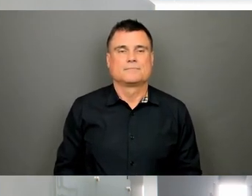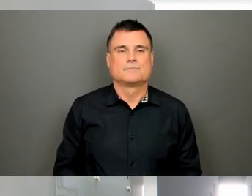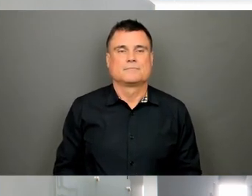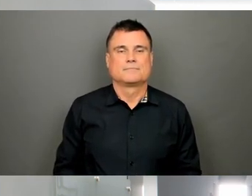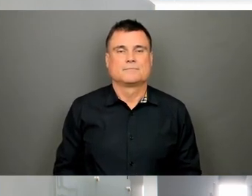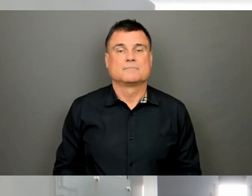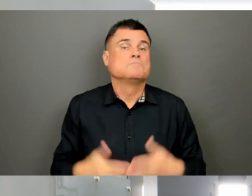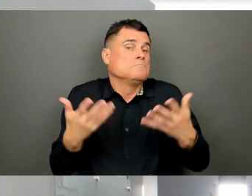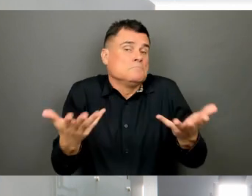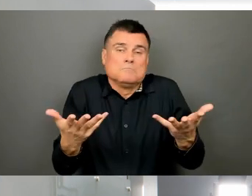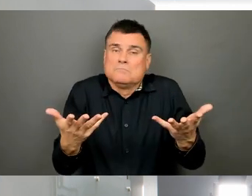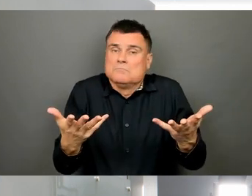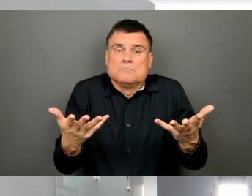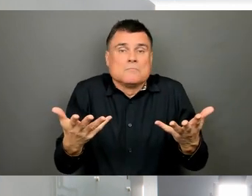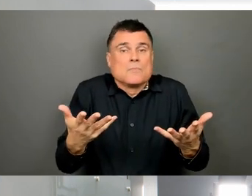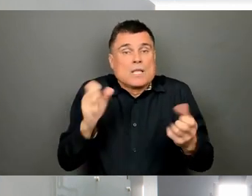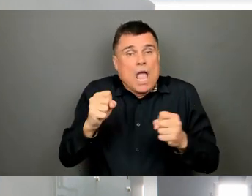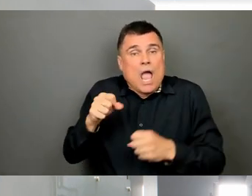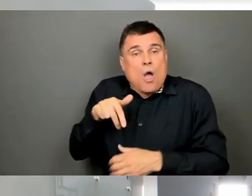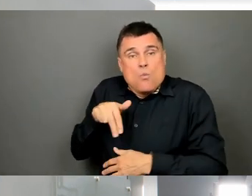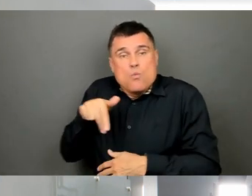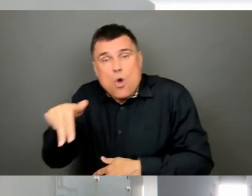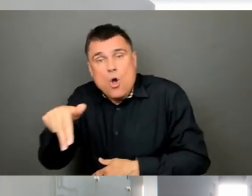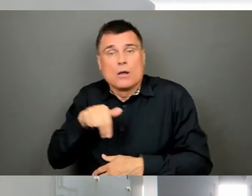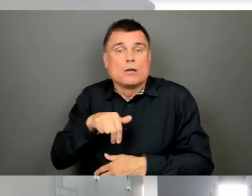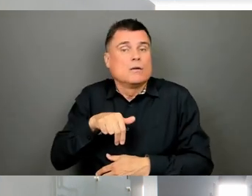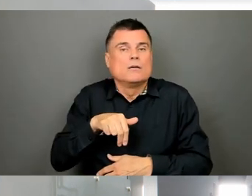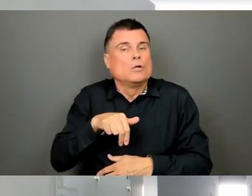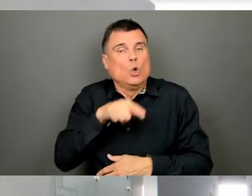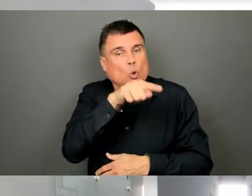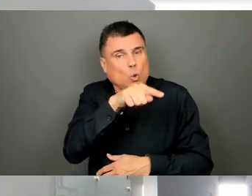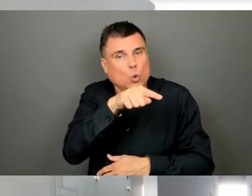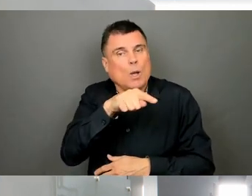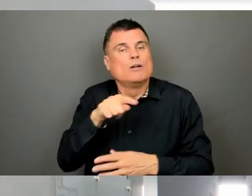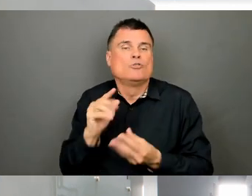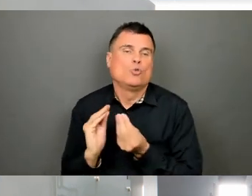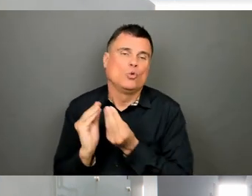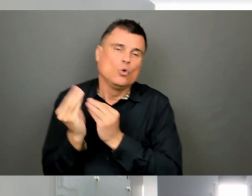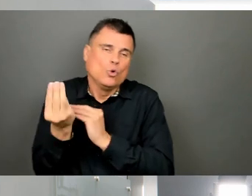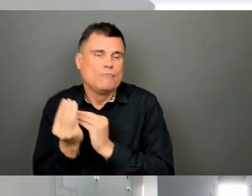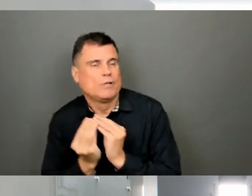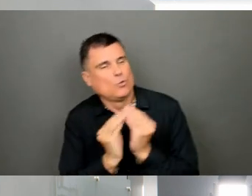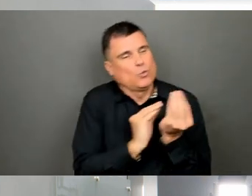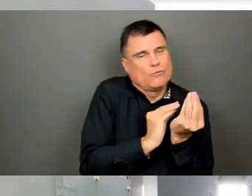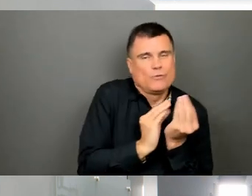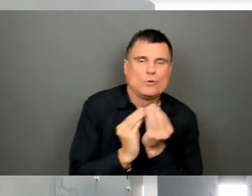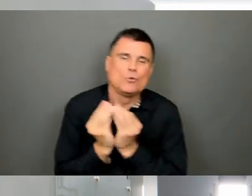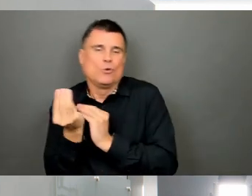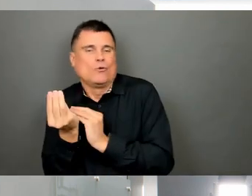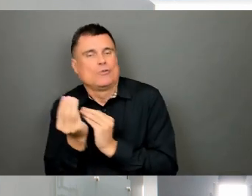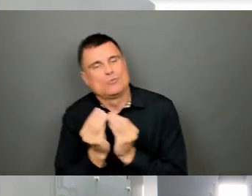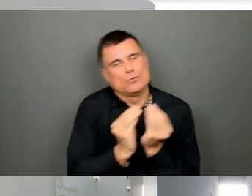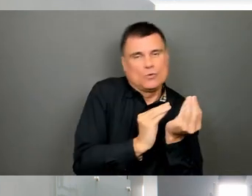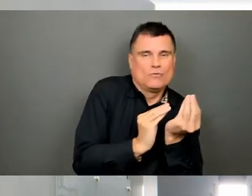hit, walk to the center. Now, that doesn't just have to be a simple walk. If you're choreographing a dance, you could groove to the middle and